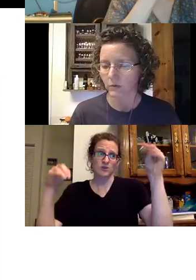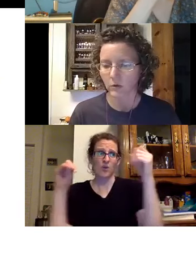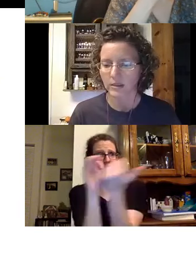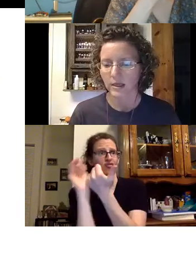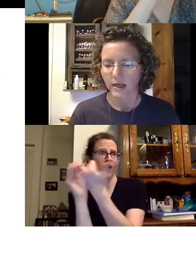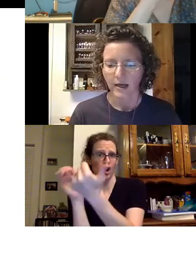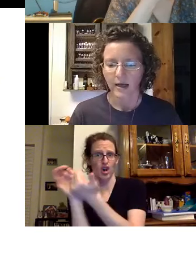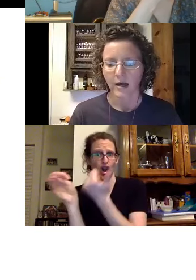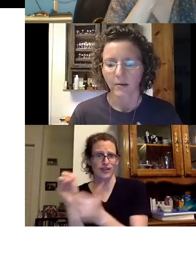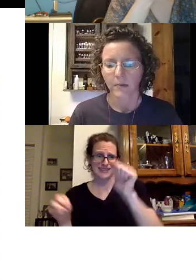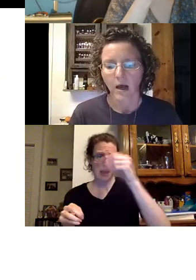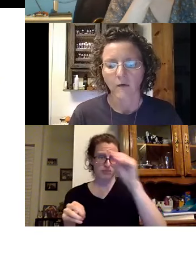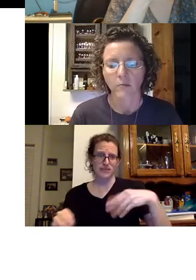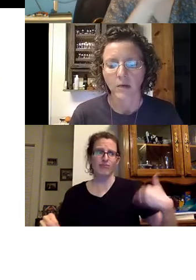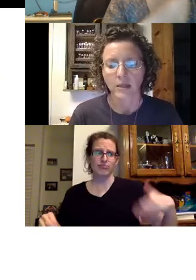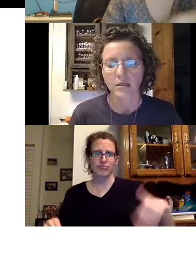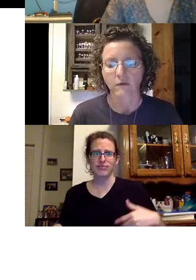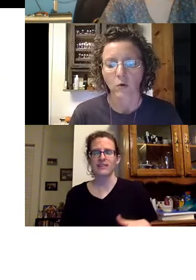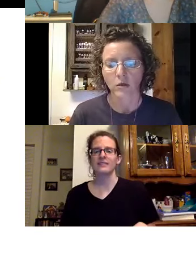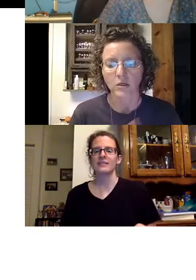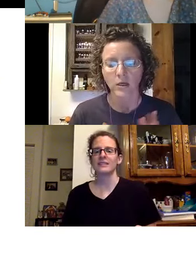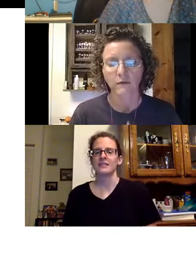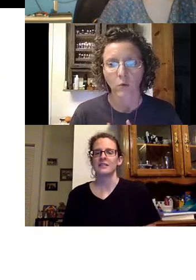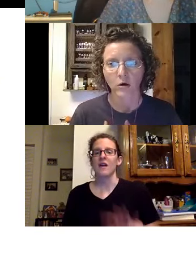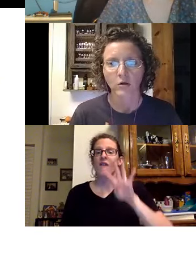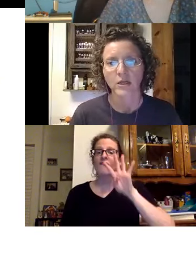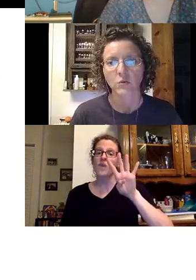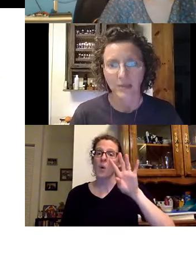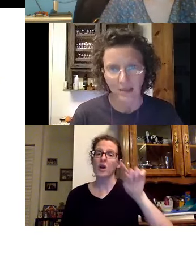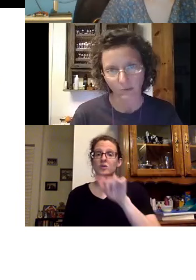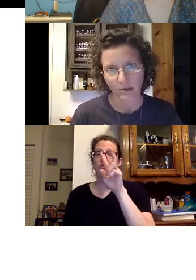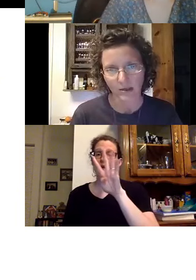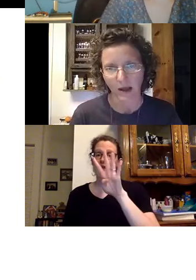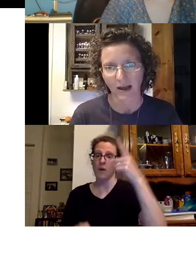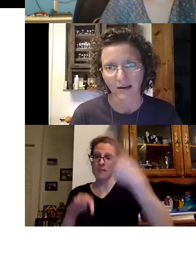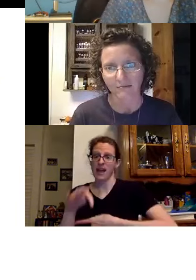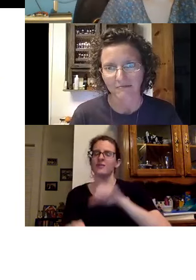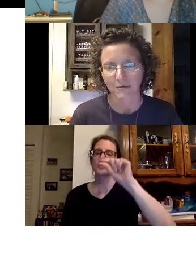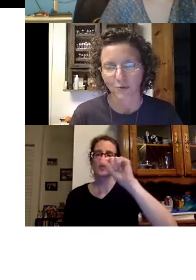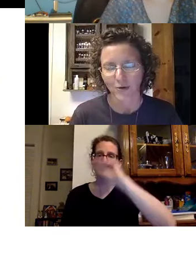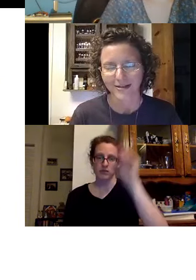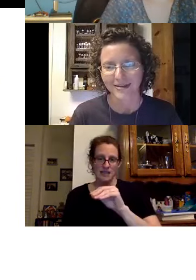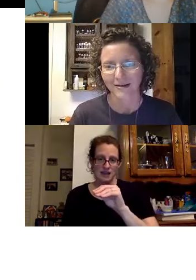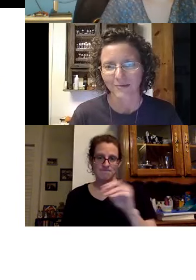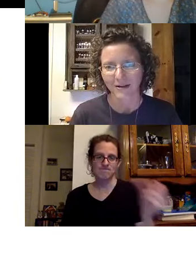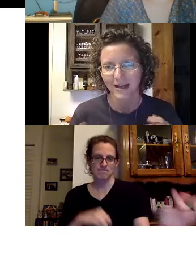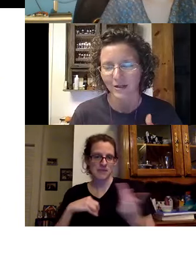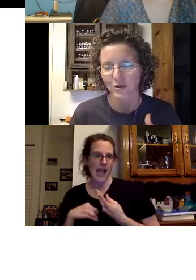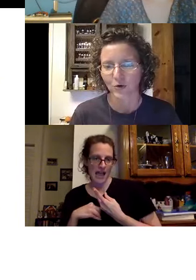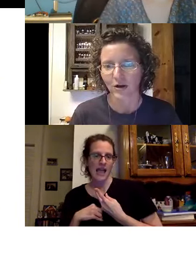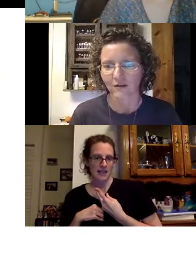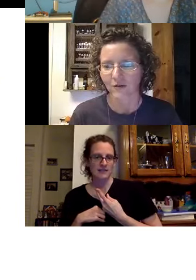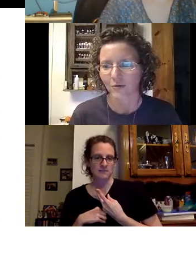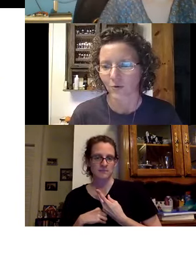you rewards. From months 4 to 24, you get 20% back in points in the